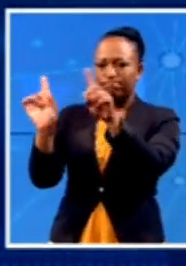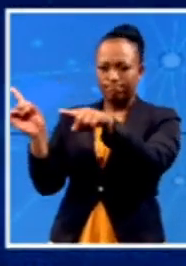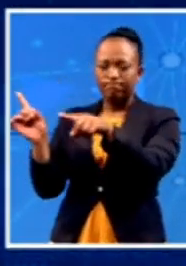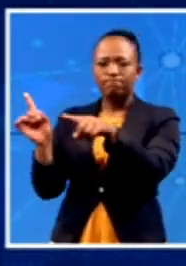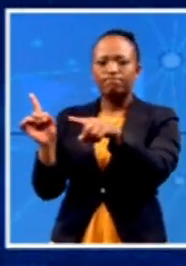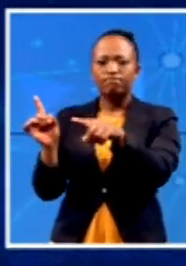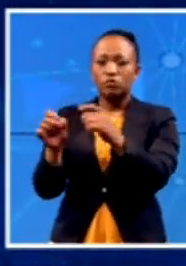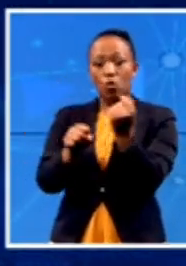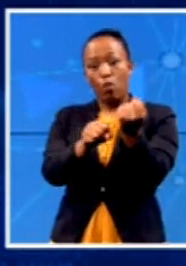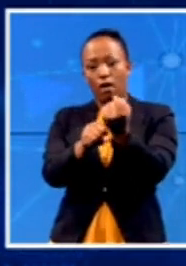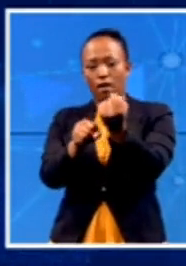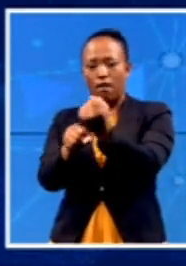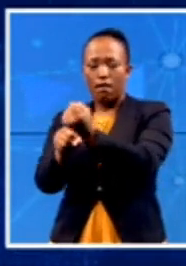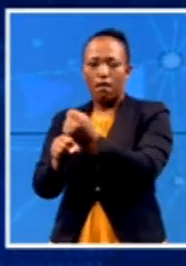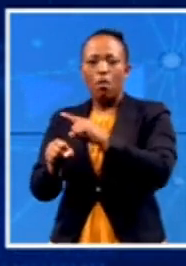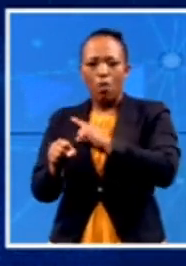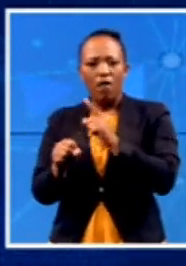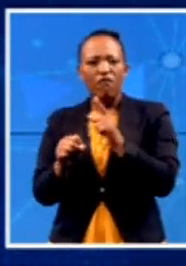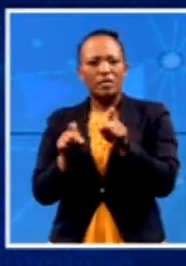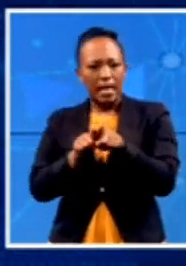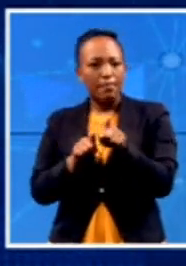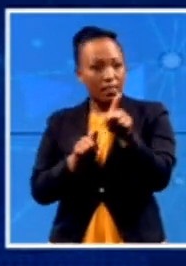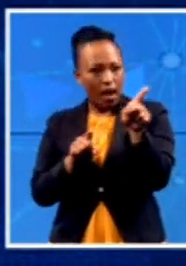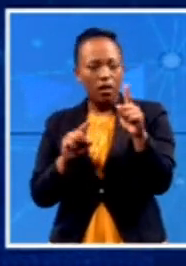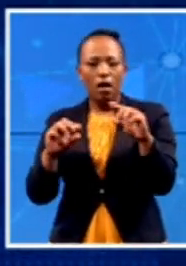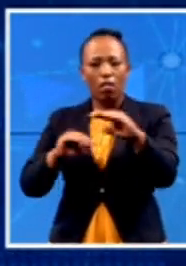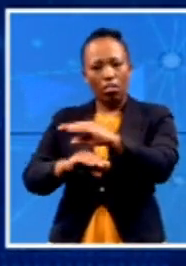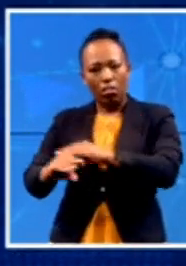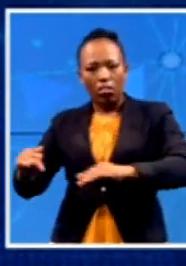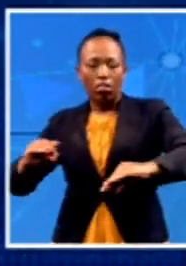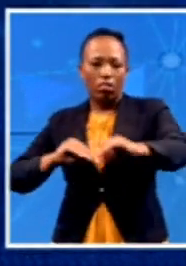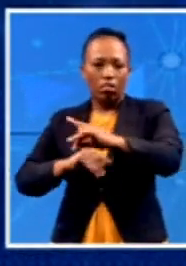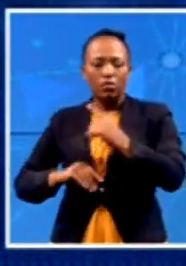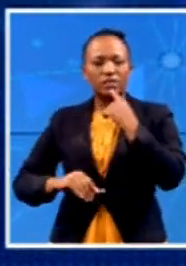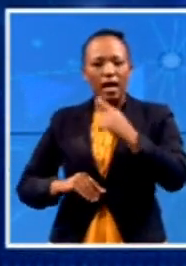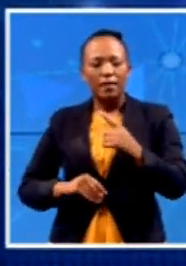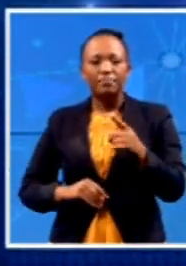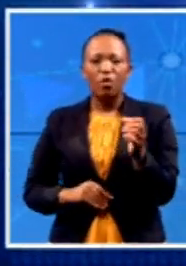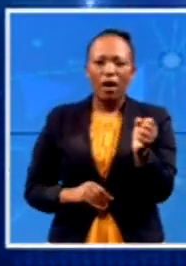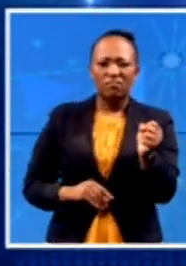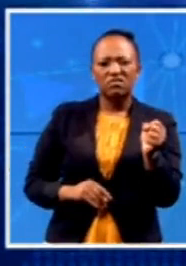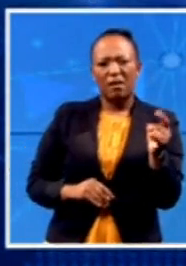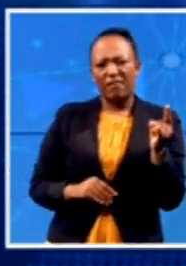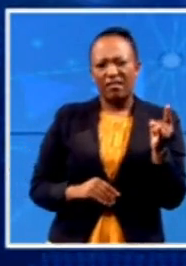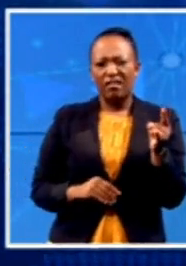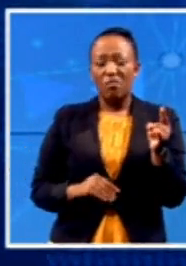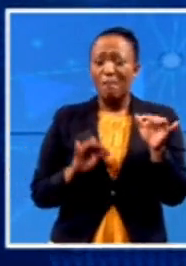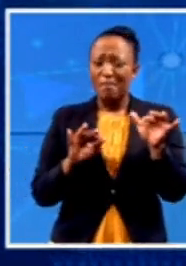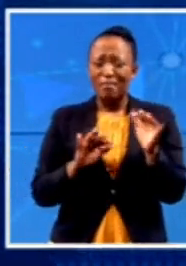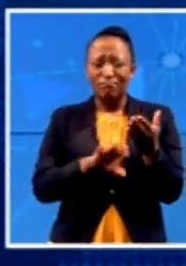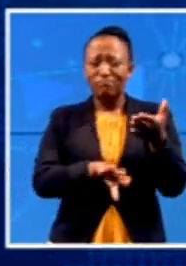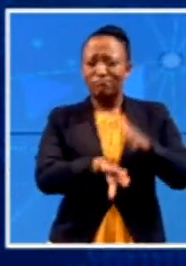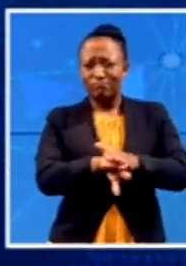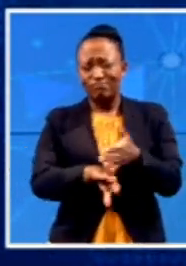counter the propaganda about Sharpeville, where people died. Right.